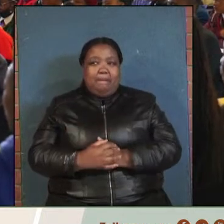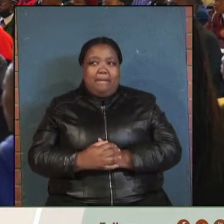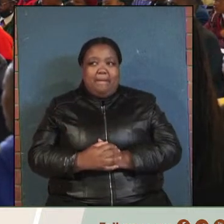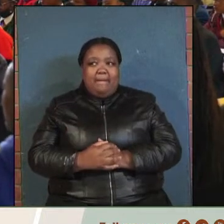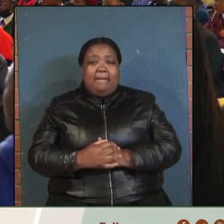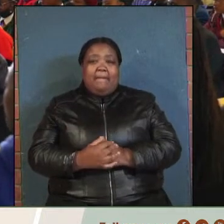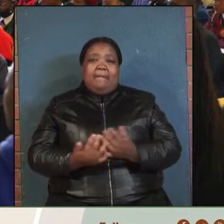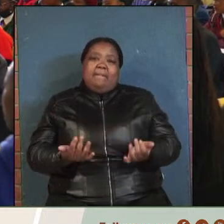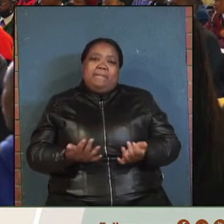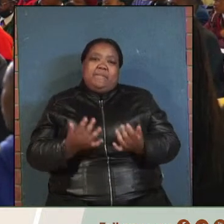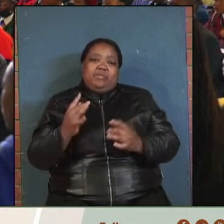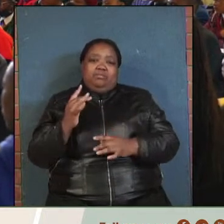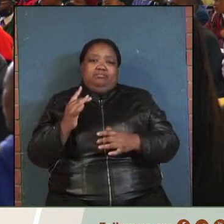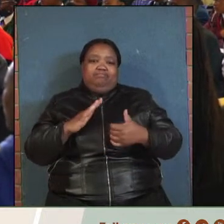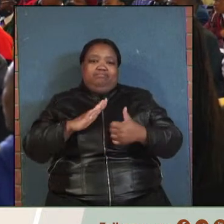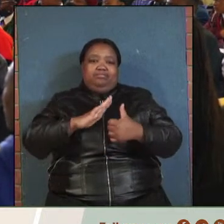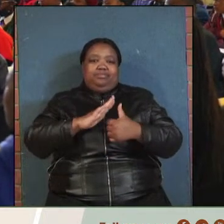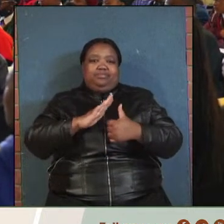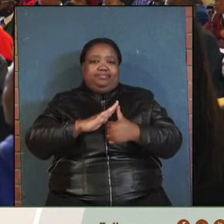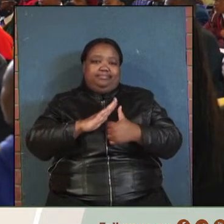Let me first acknowledge